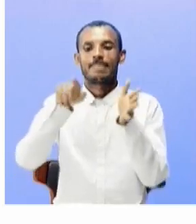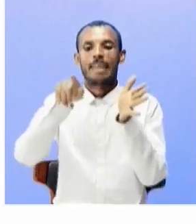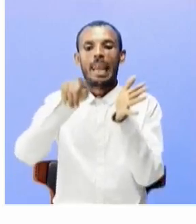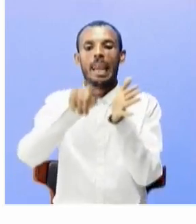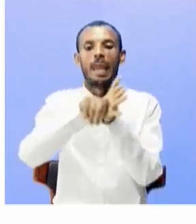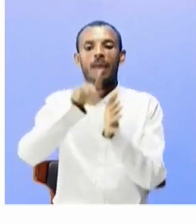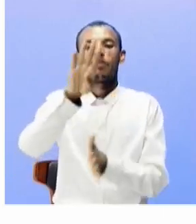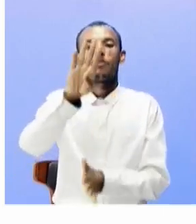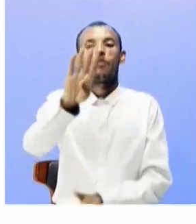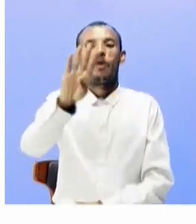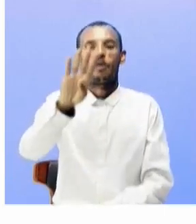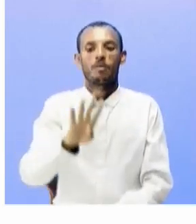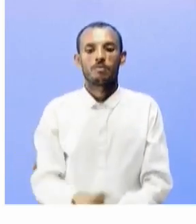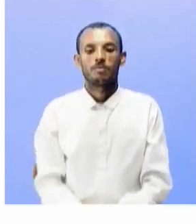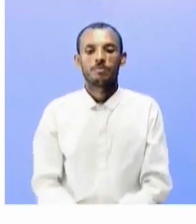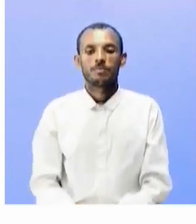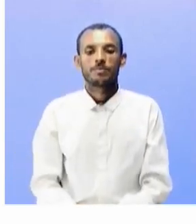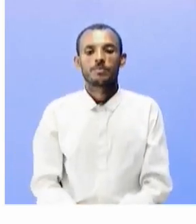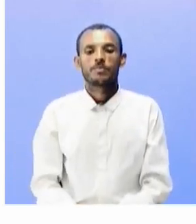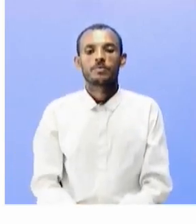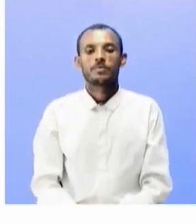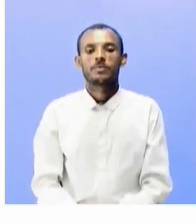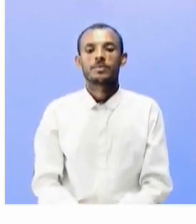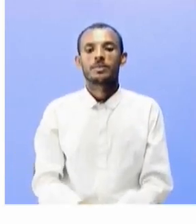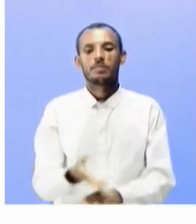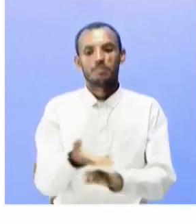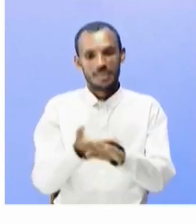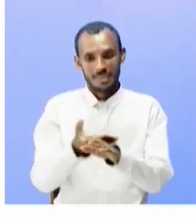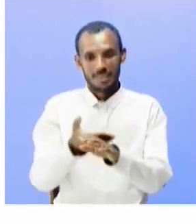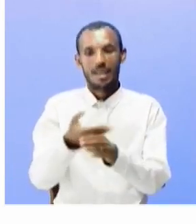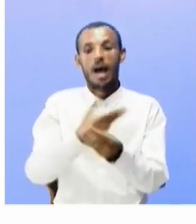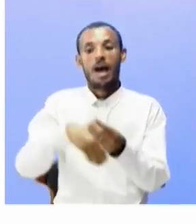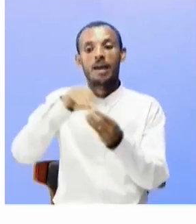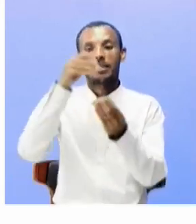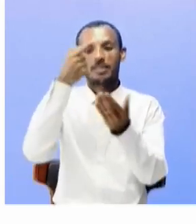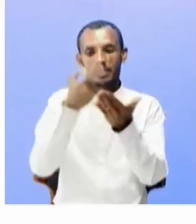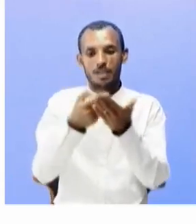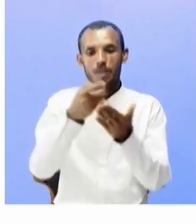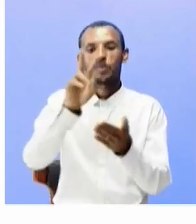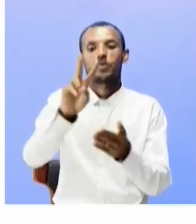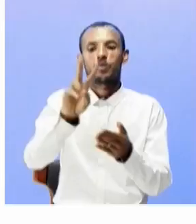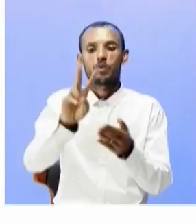-4. Let's add these two using a number line.